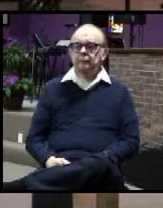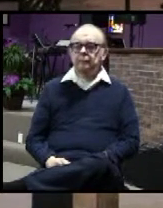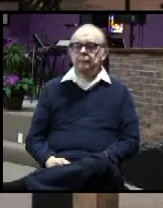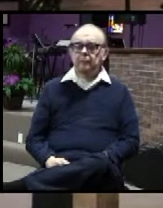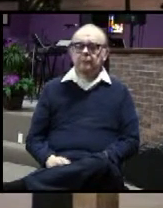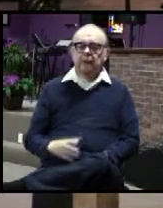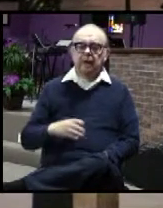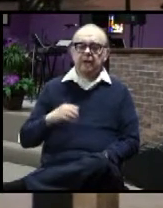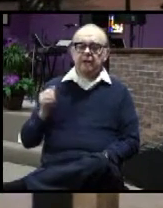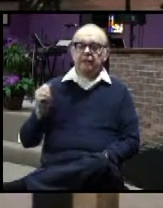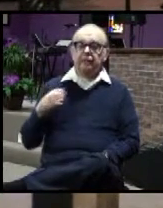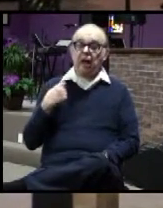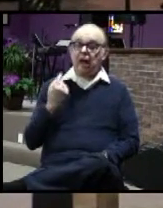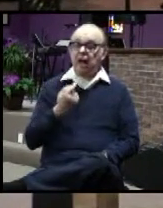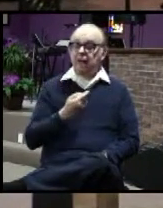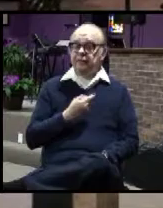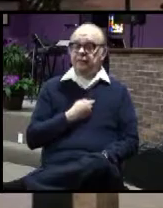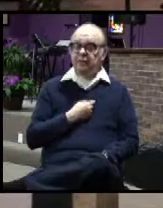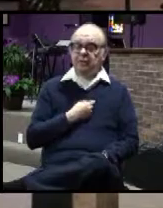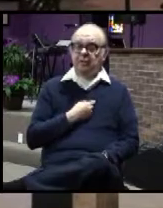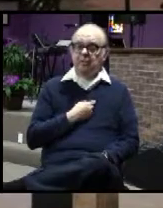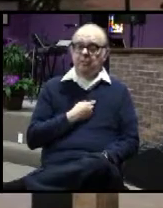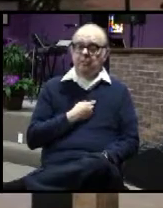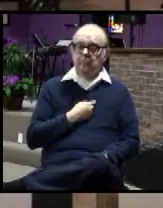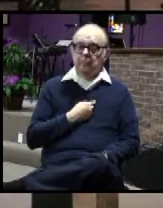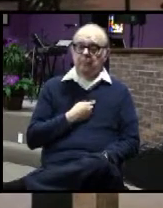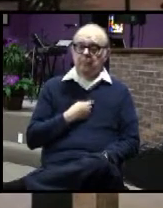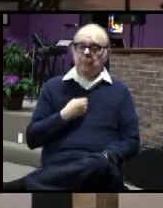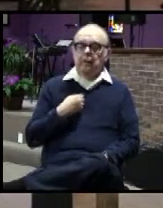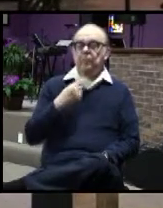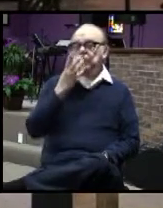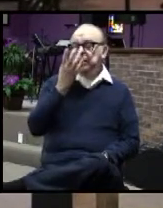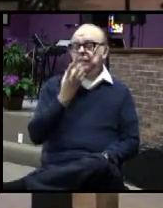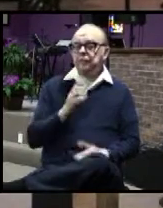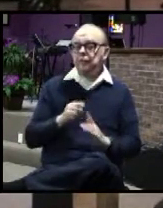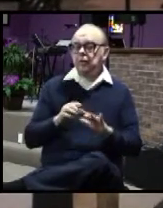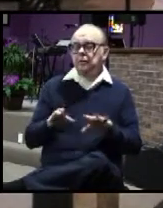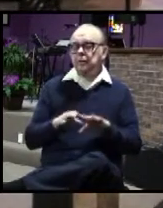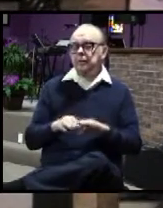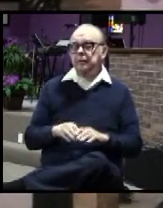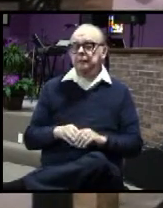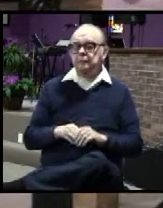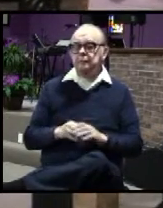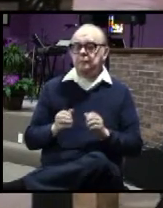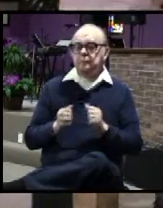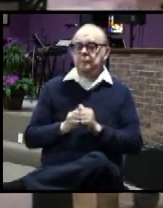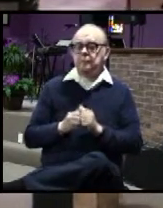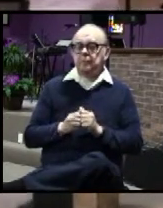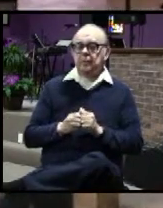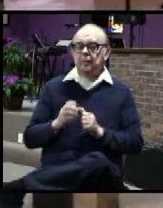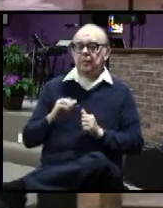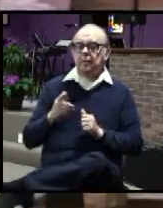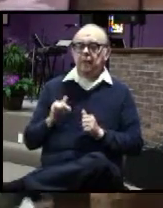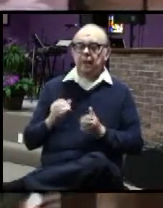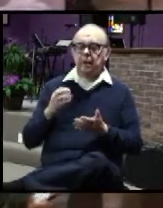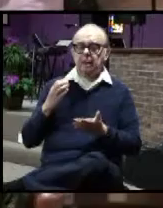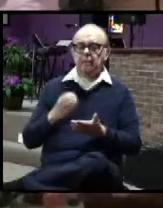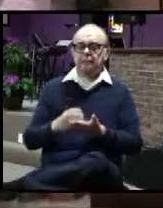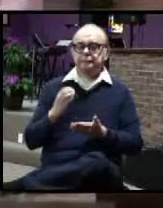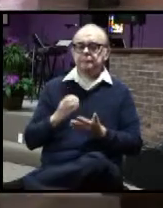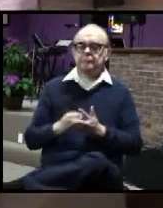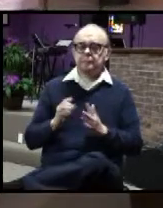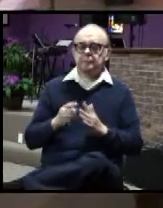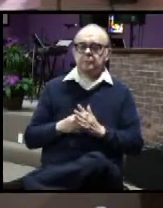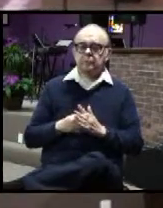takes us, and what he starts doing with this clay pot is he starts